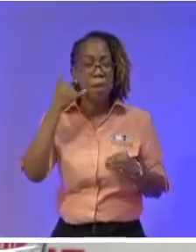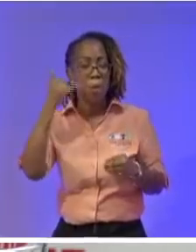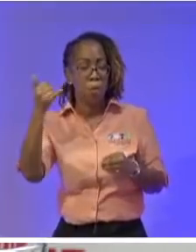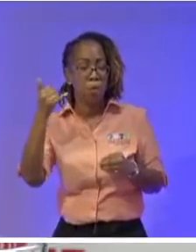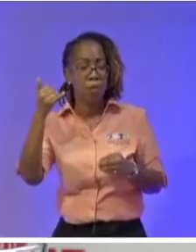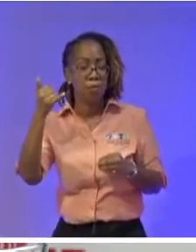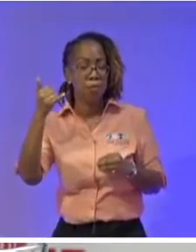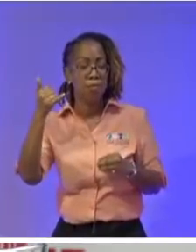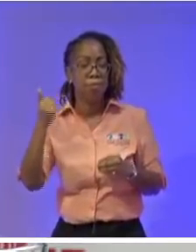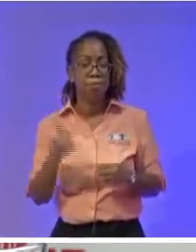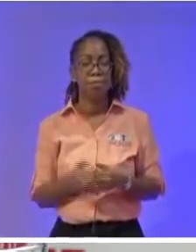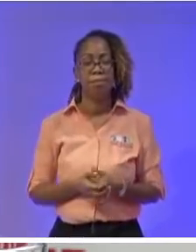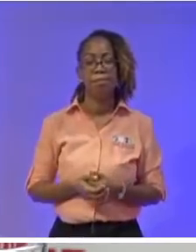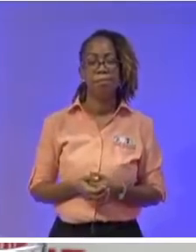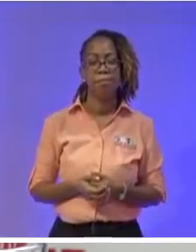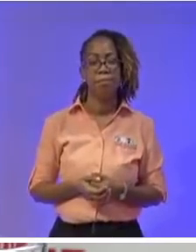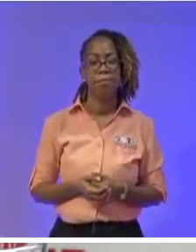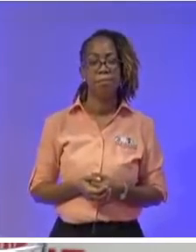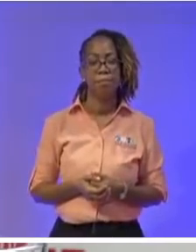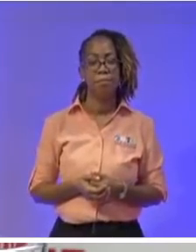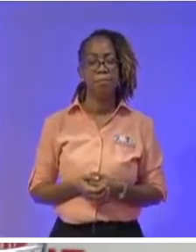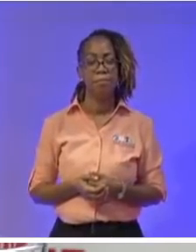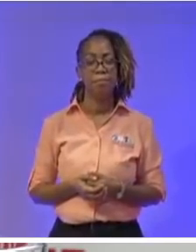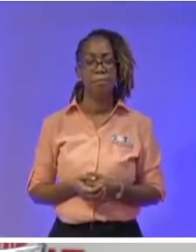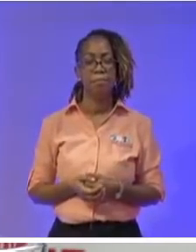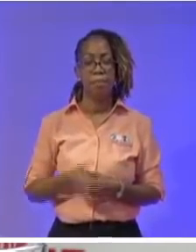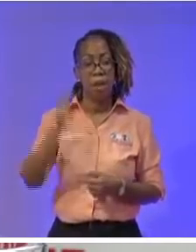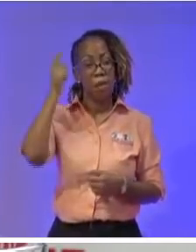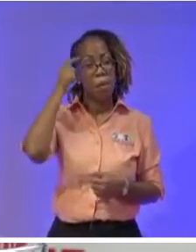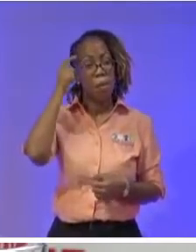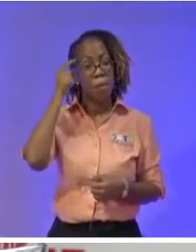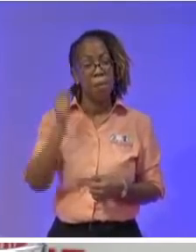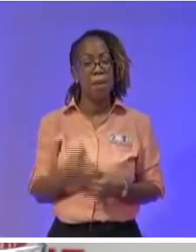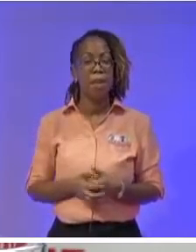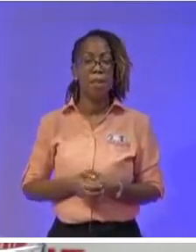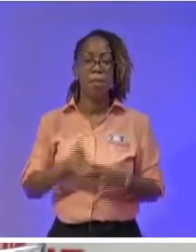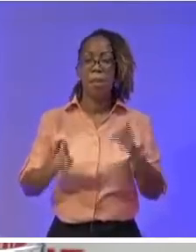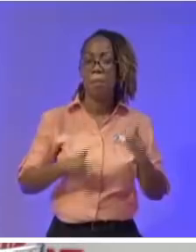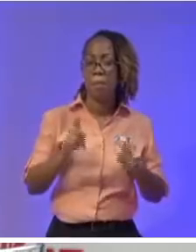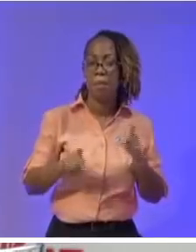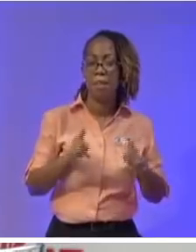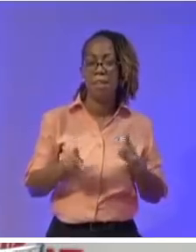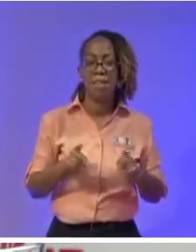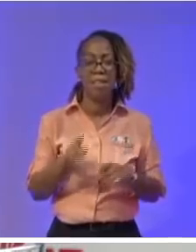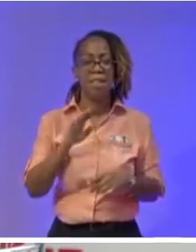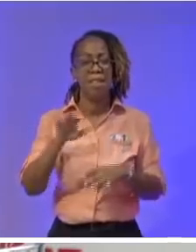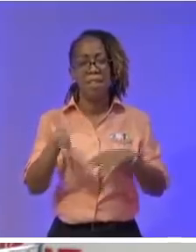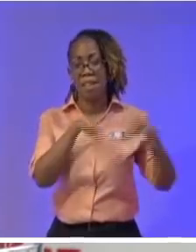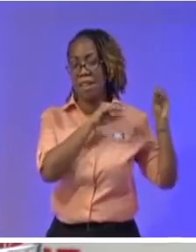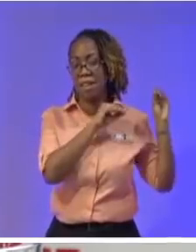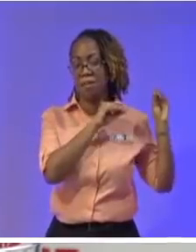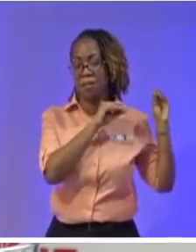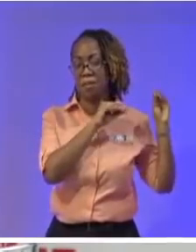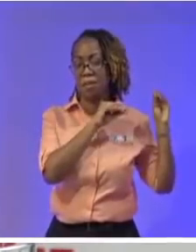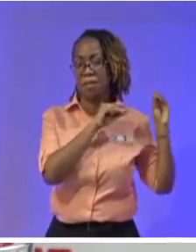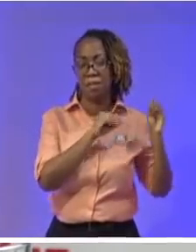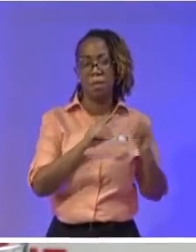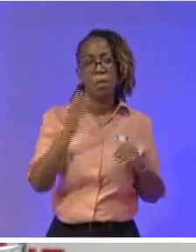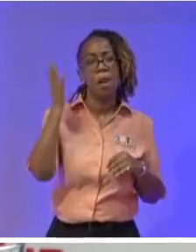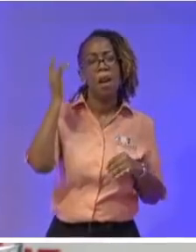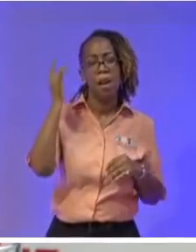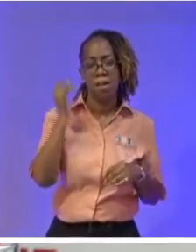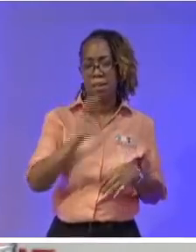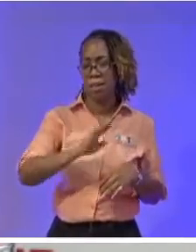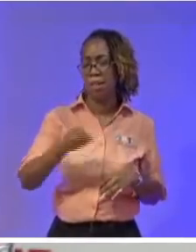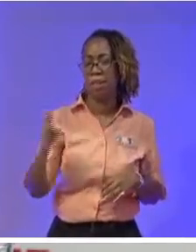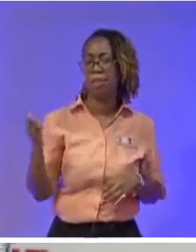remember, people will leave places of employment for a variety of reasons. In the